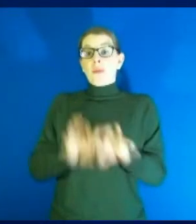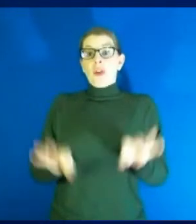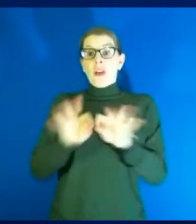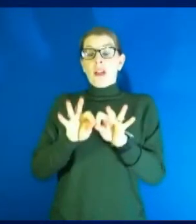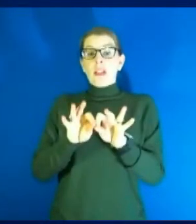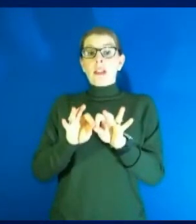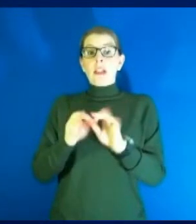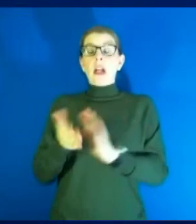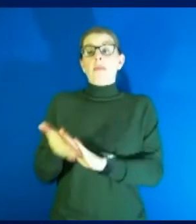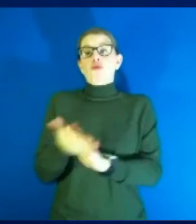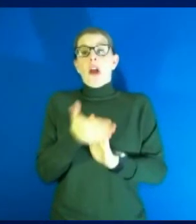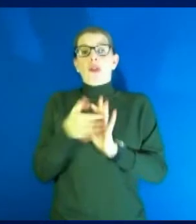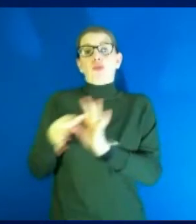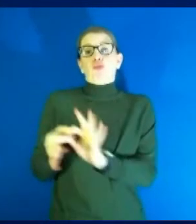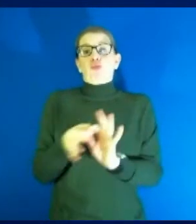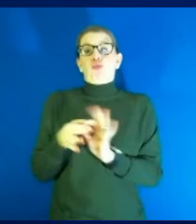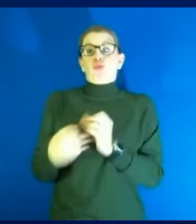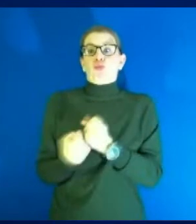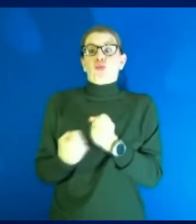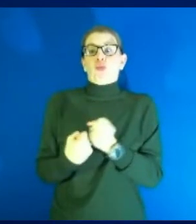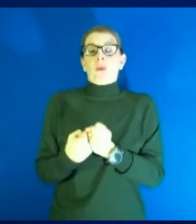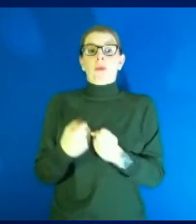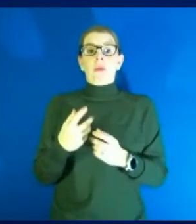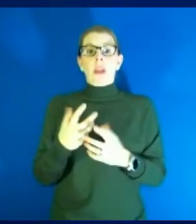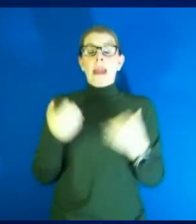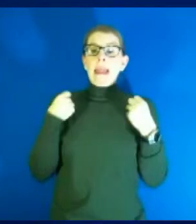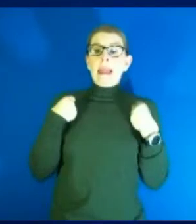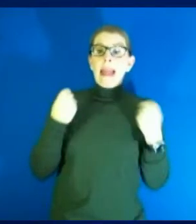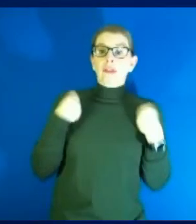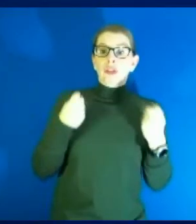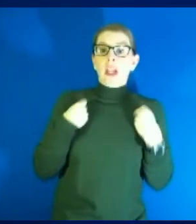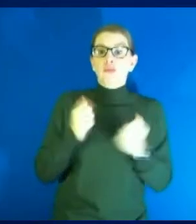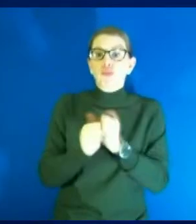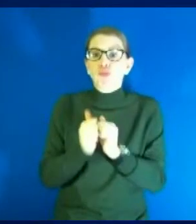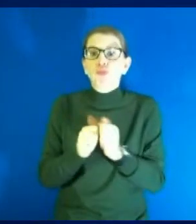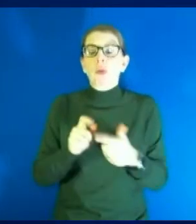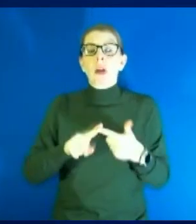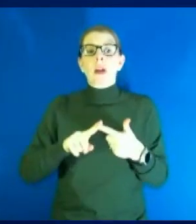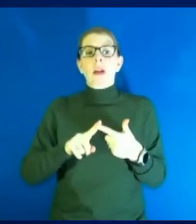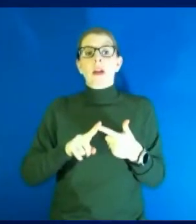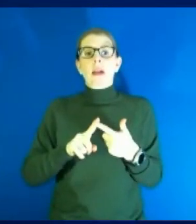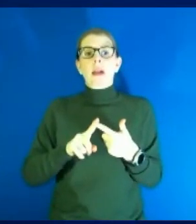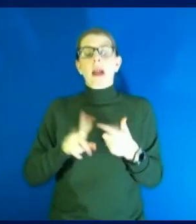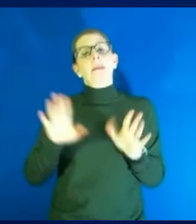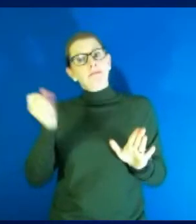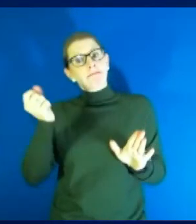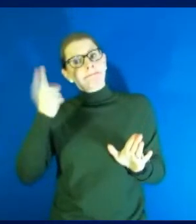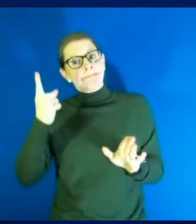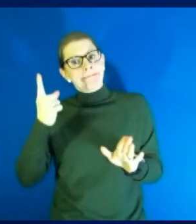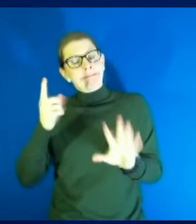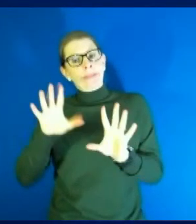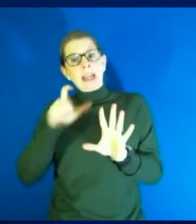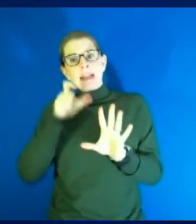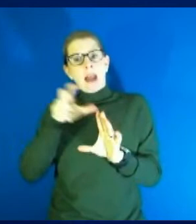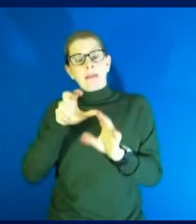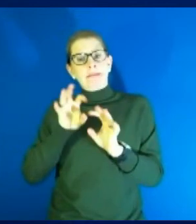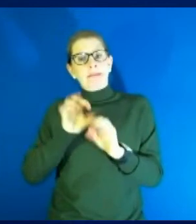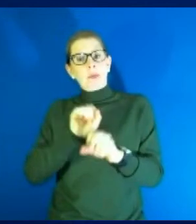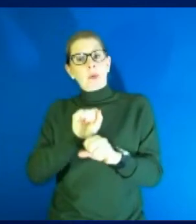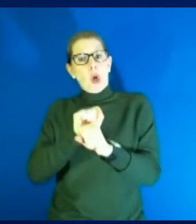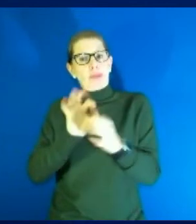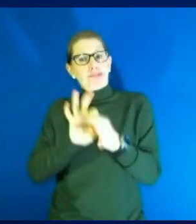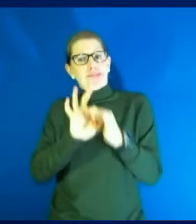have as a team, whether it's having exercise competitions, independently, of course, but exercise competitions,